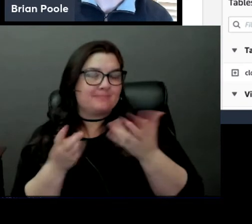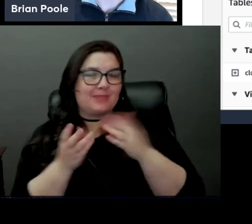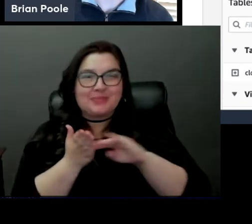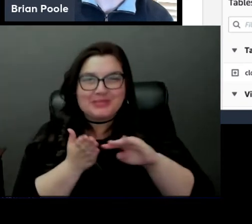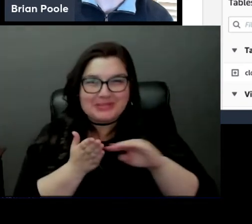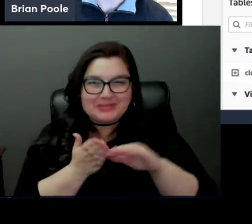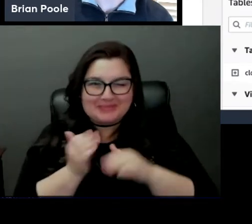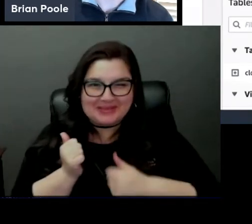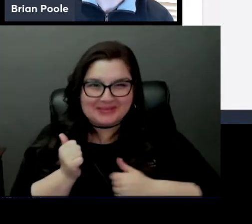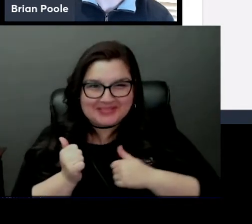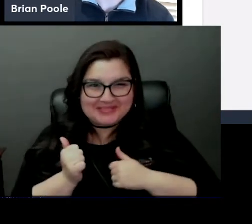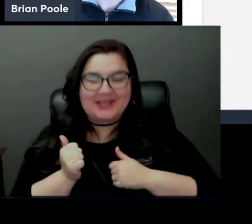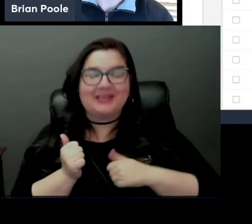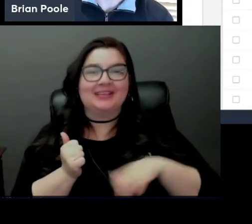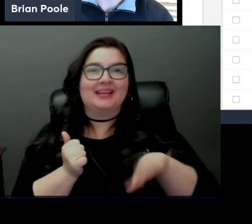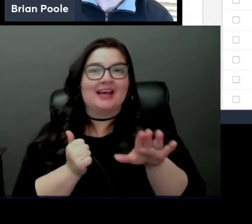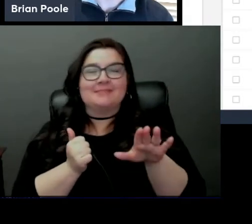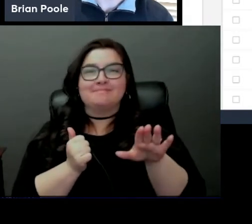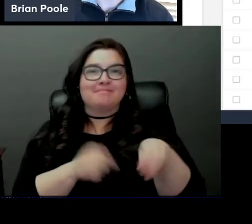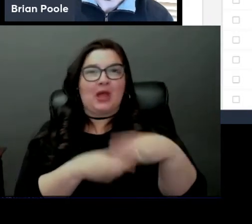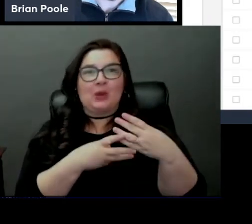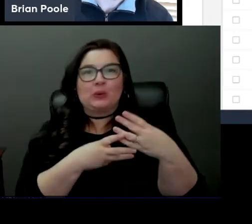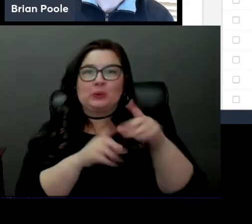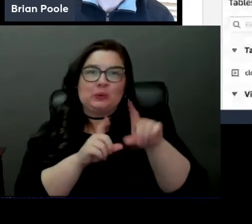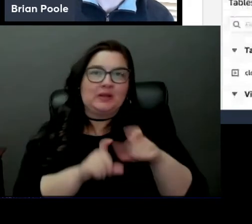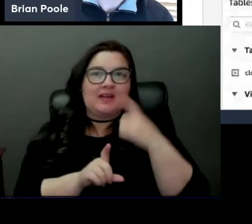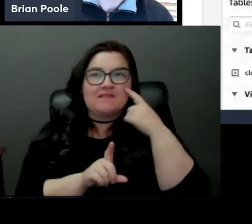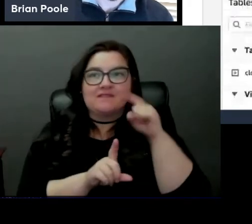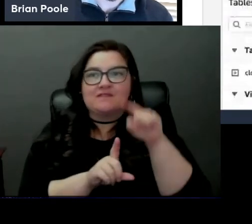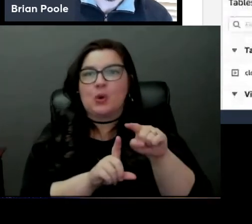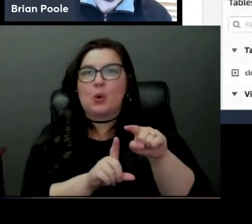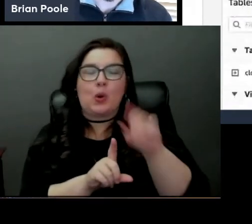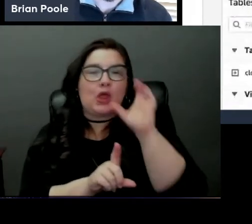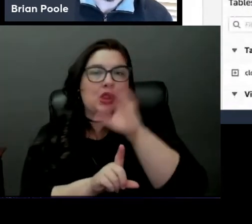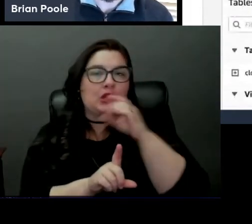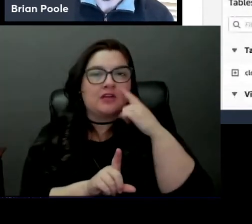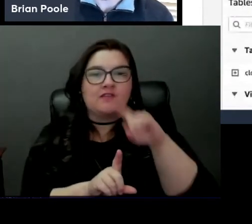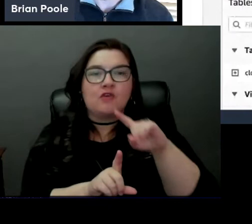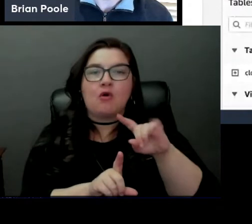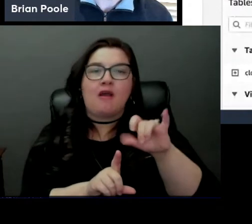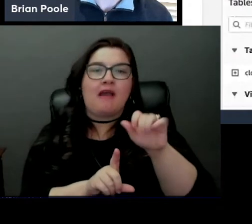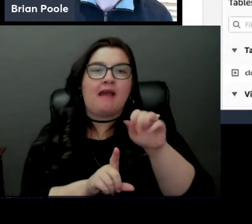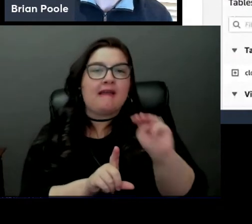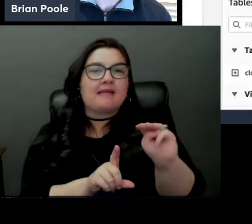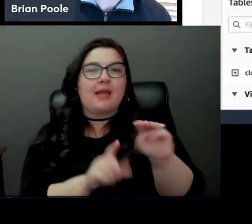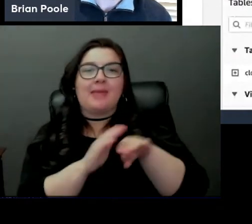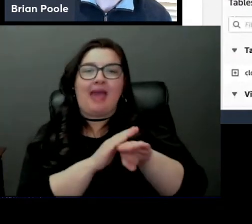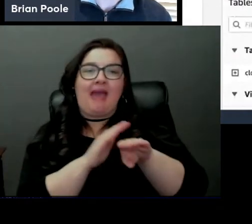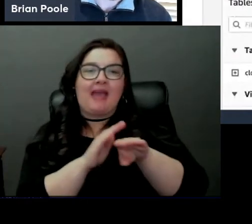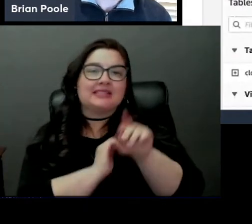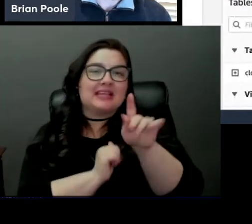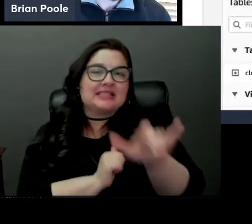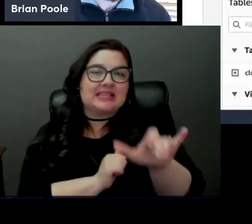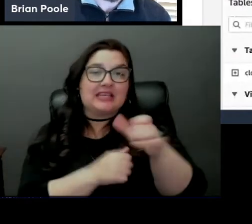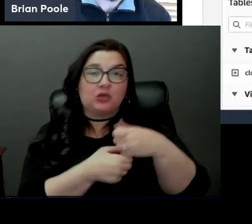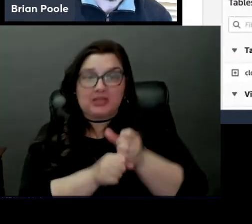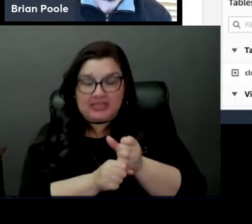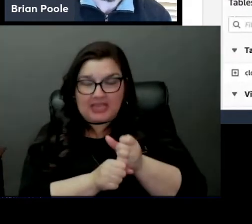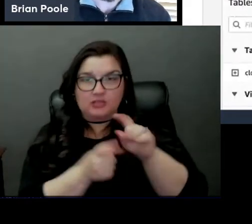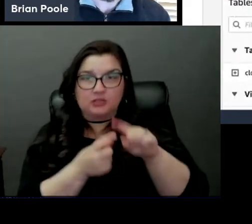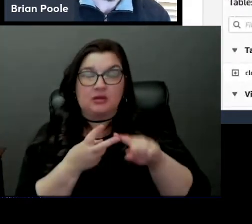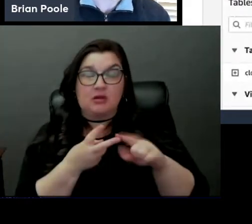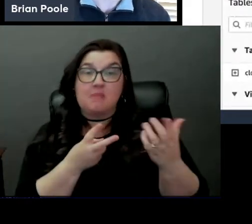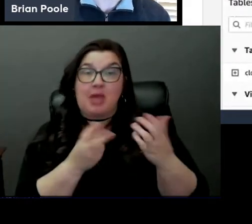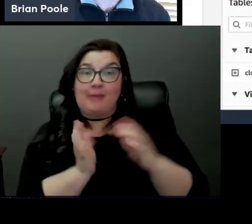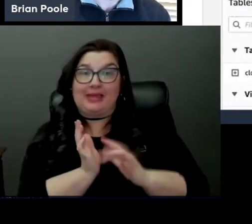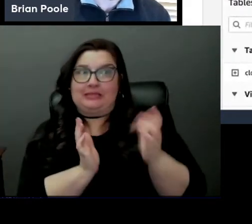there'd be a query for looking for IAM access key creations, which is something an attacker might do in a